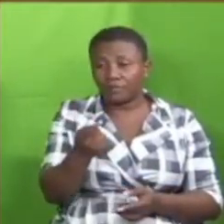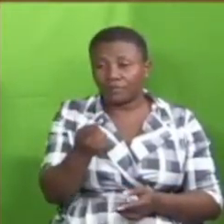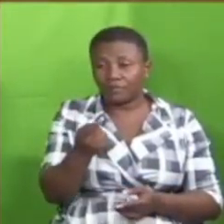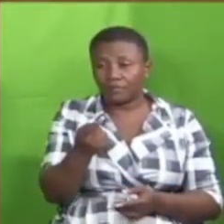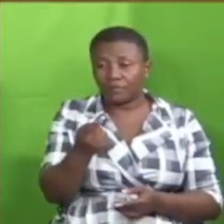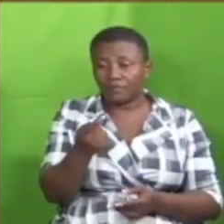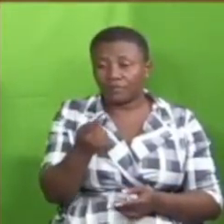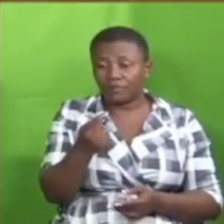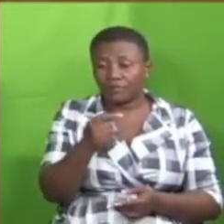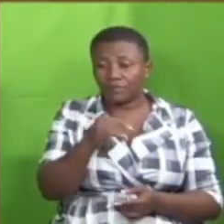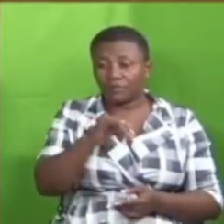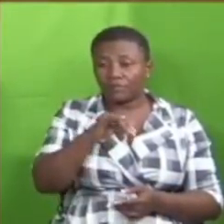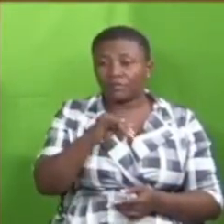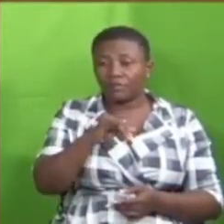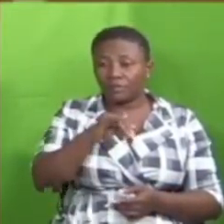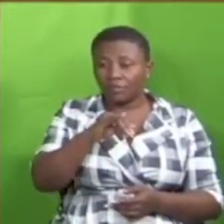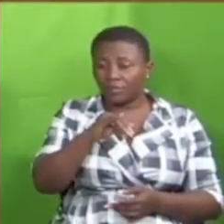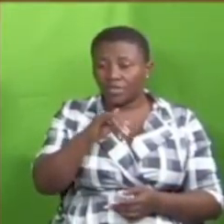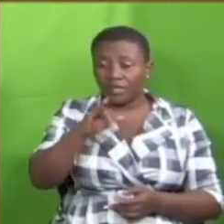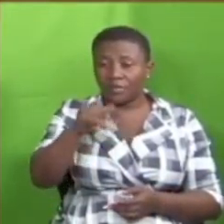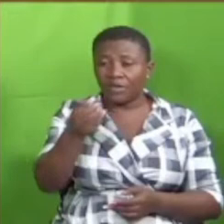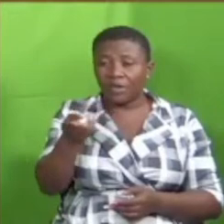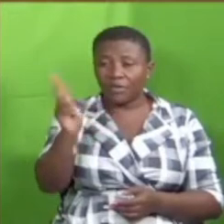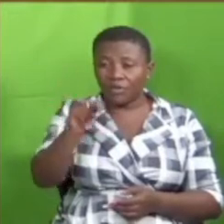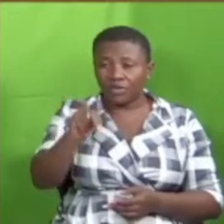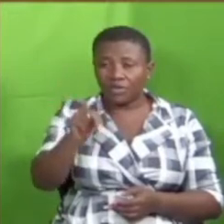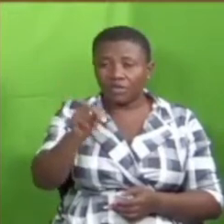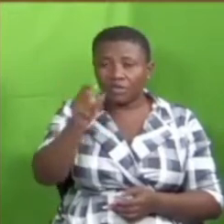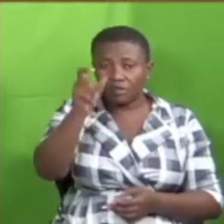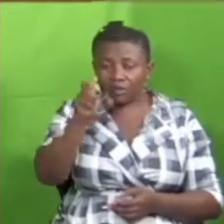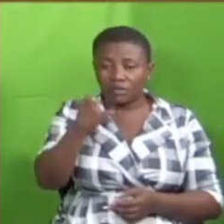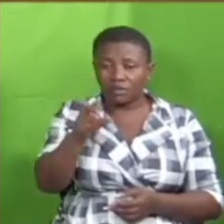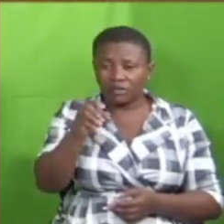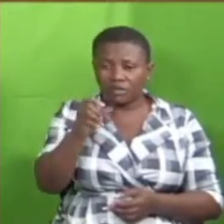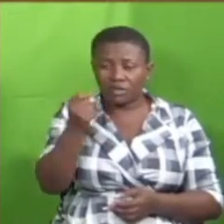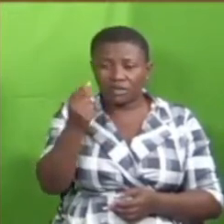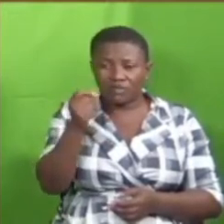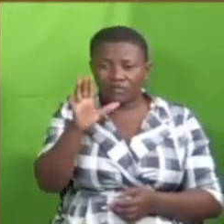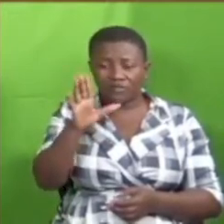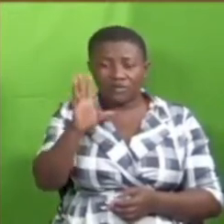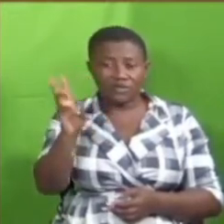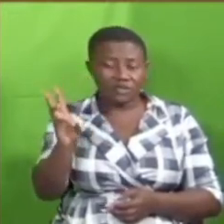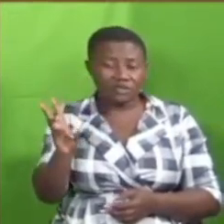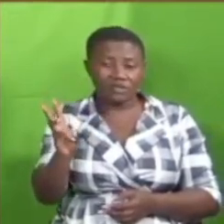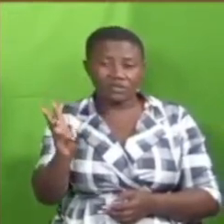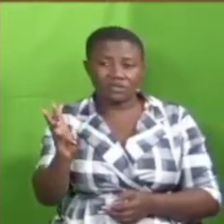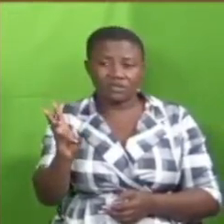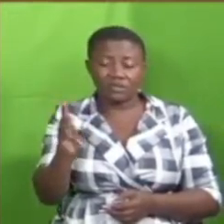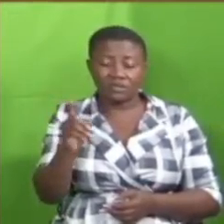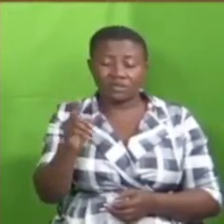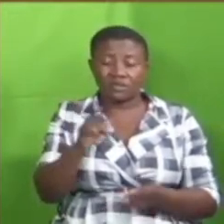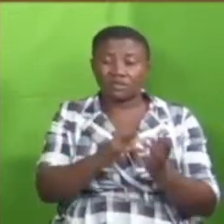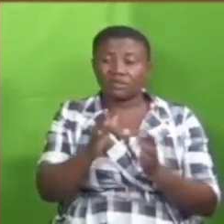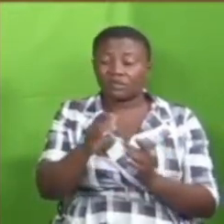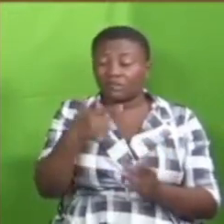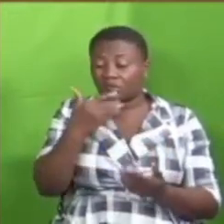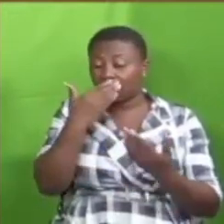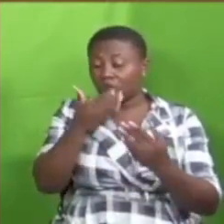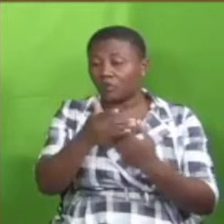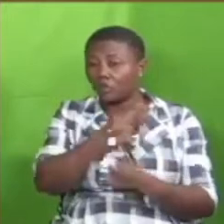quoting from John chapter, the Gospel according to St. John, chapter 11, verse 25 and 26, Jesus said to